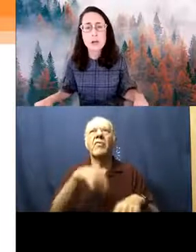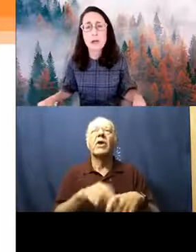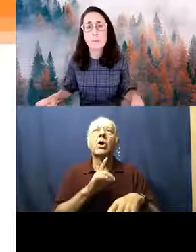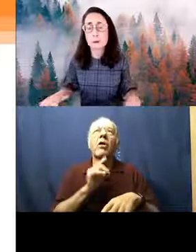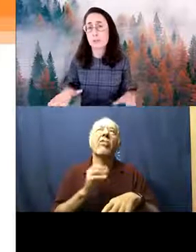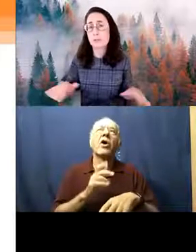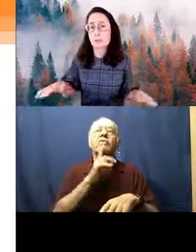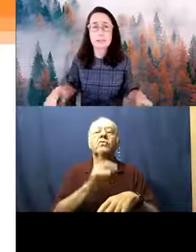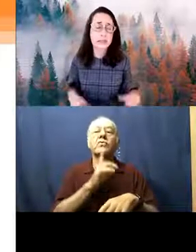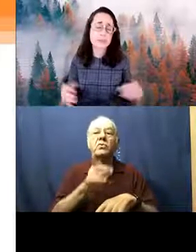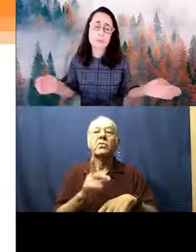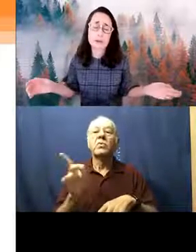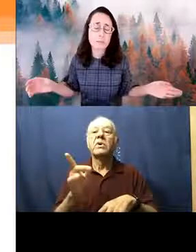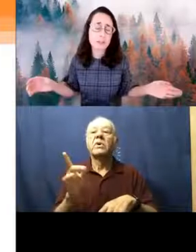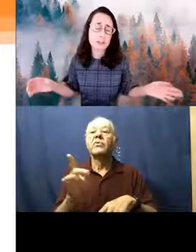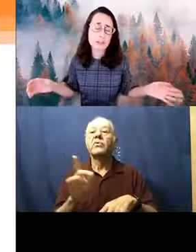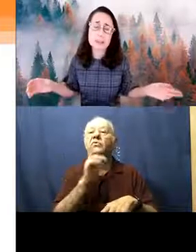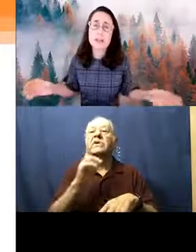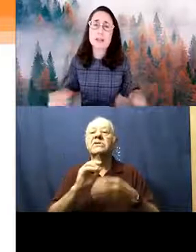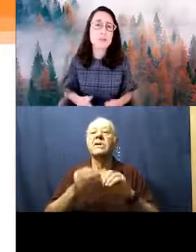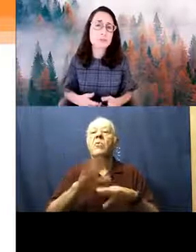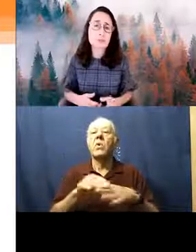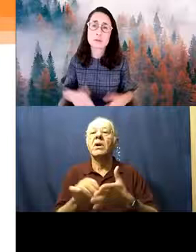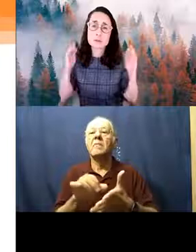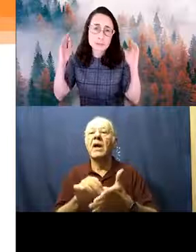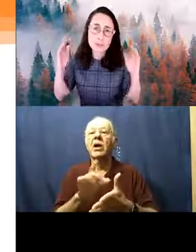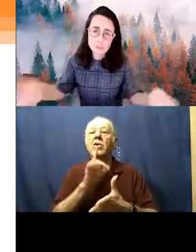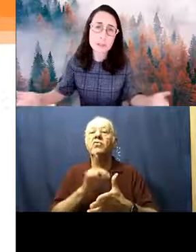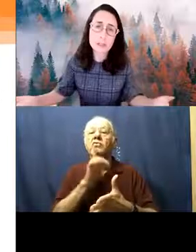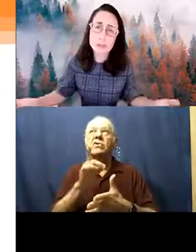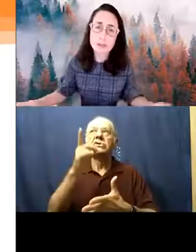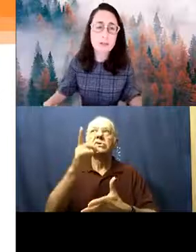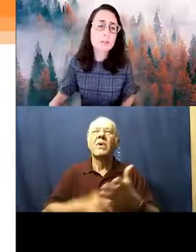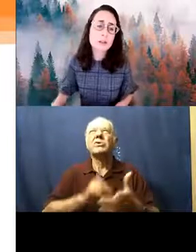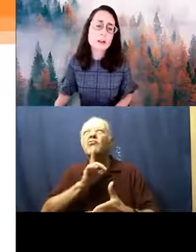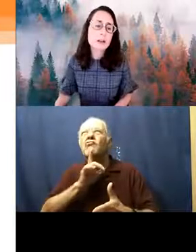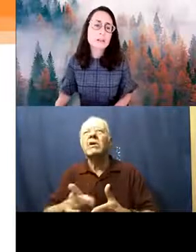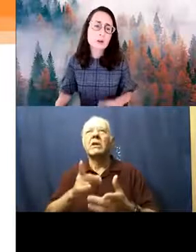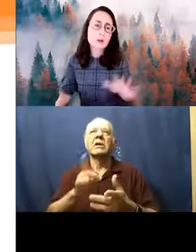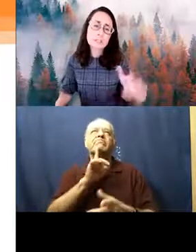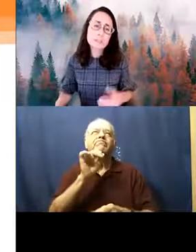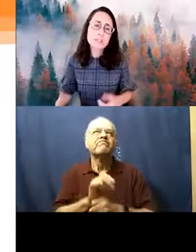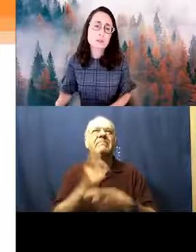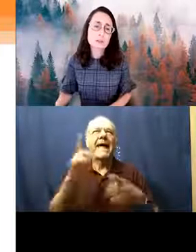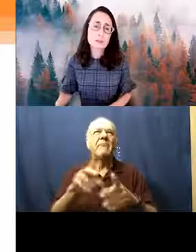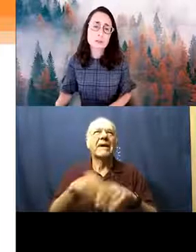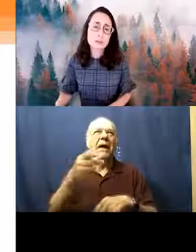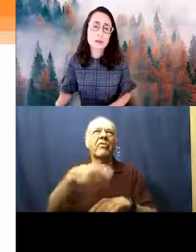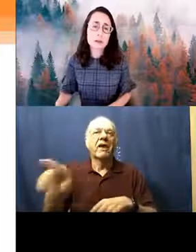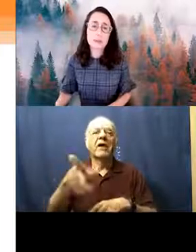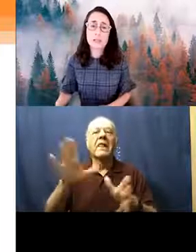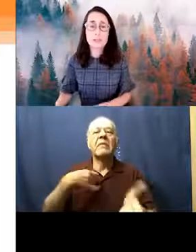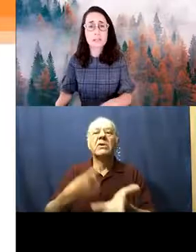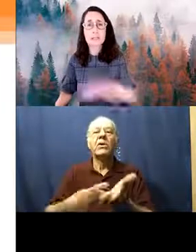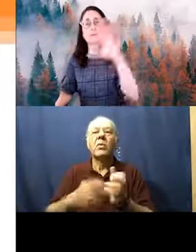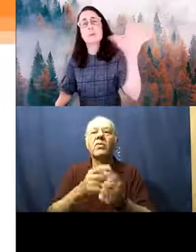true, where the true is like a number on a page, and the true is what is really going on out there. So let me talk to you a little bit